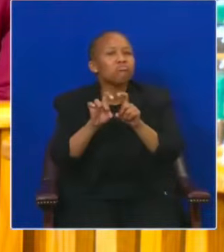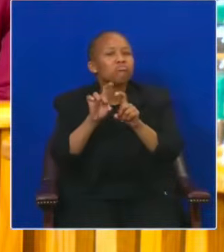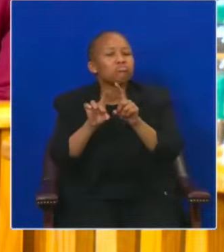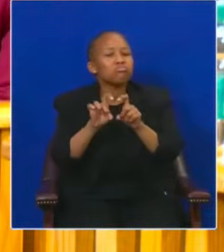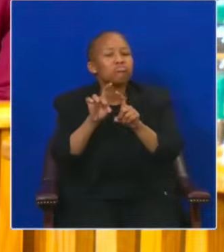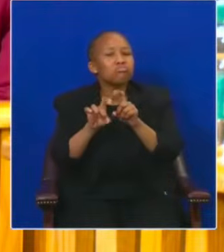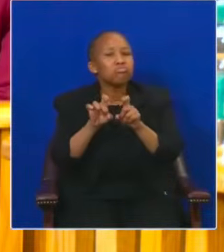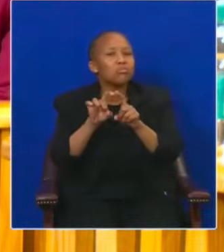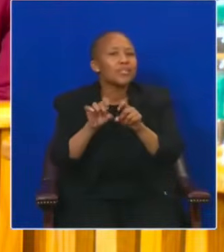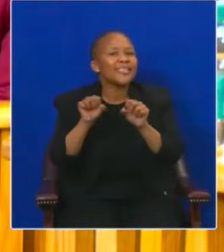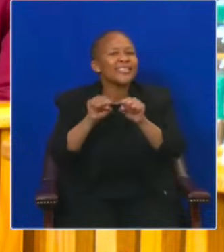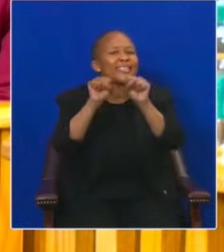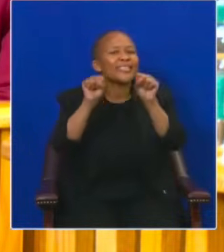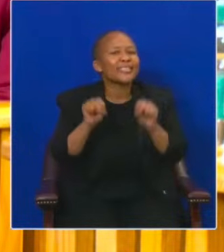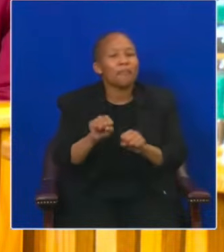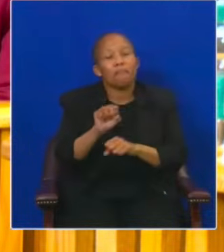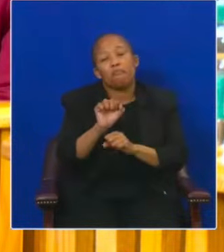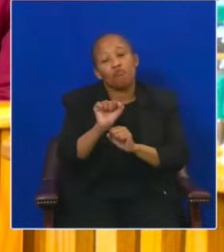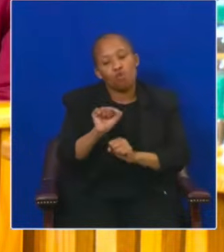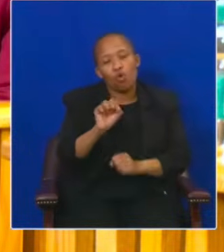And on that screenshot,